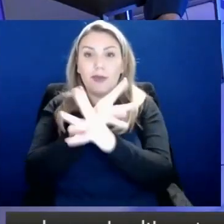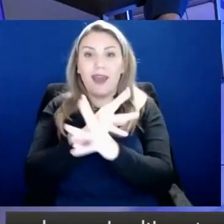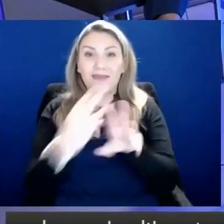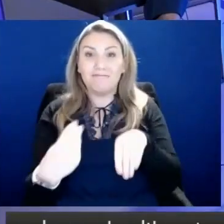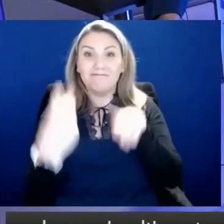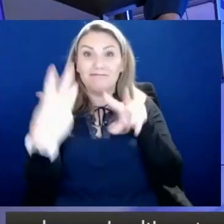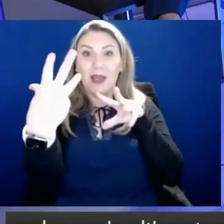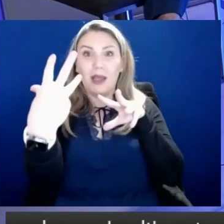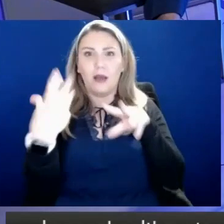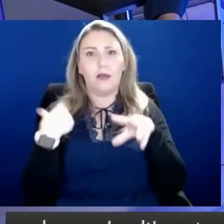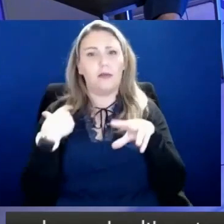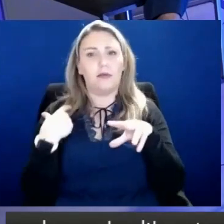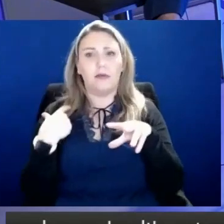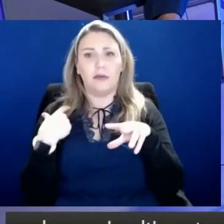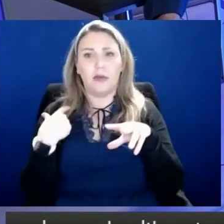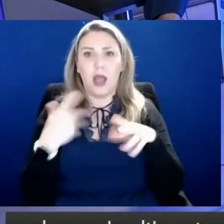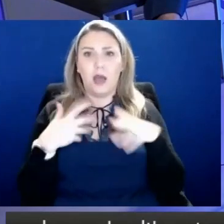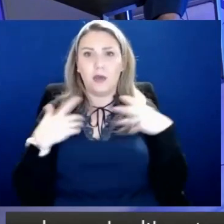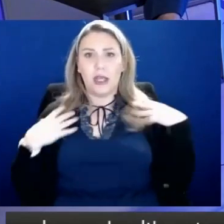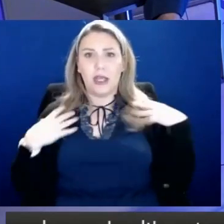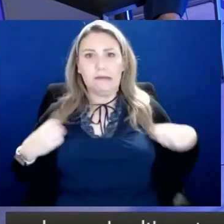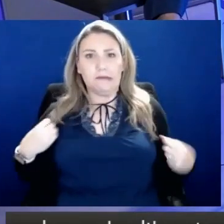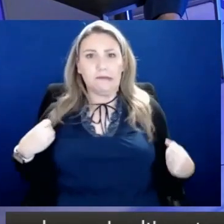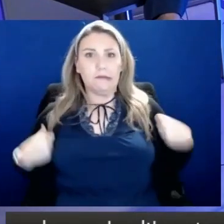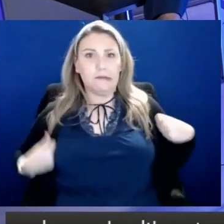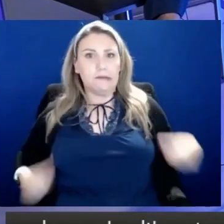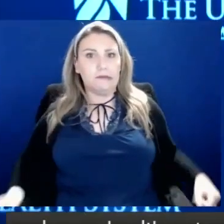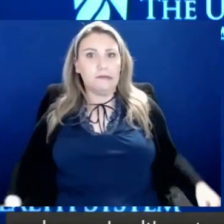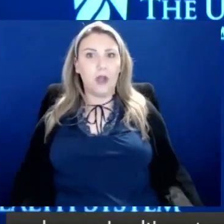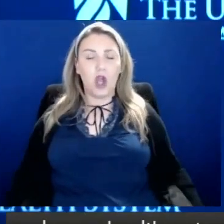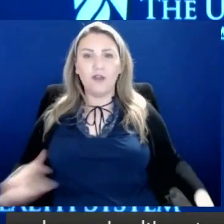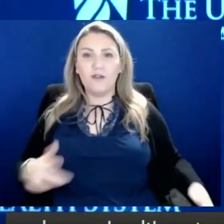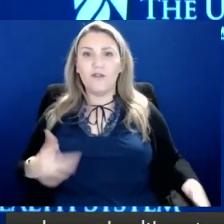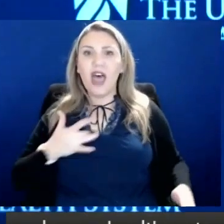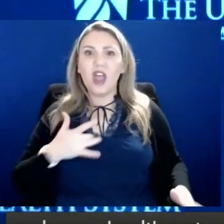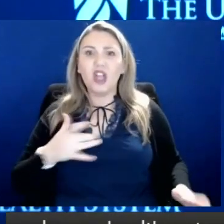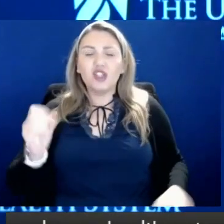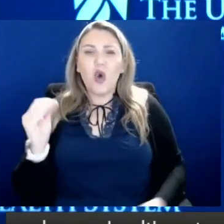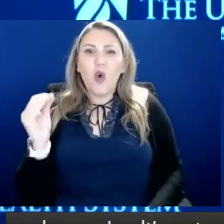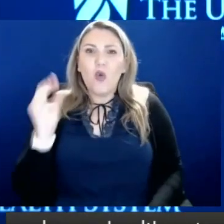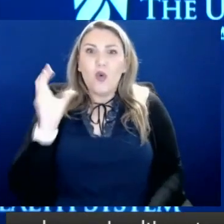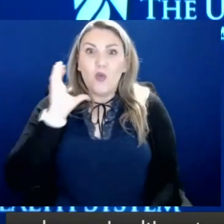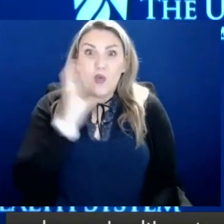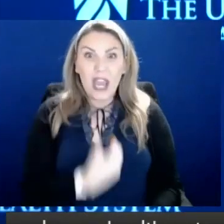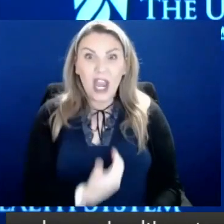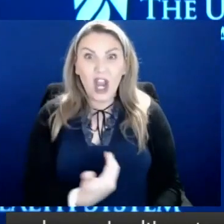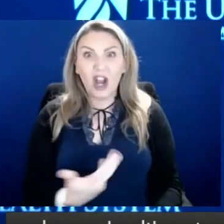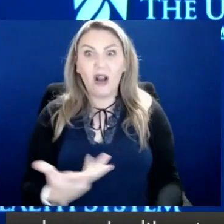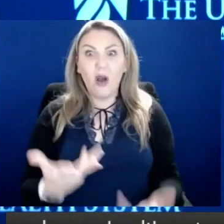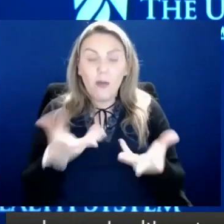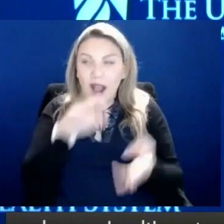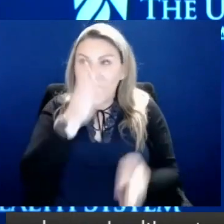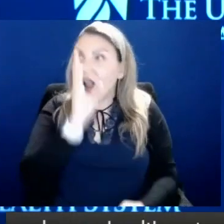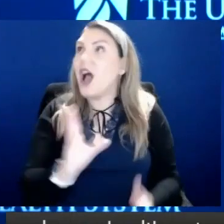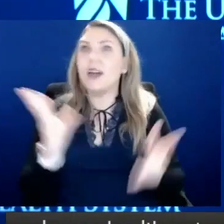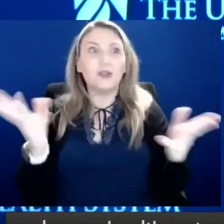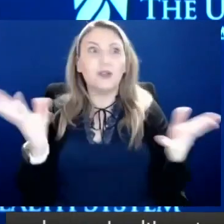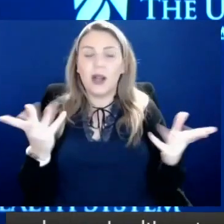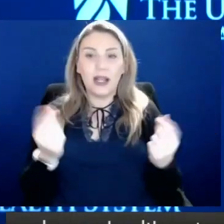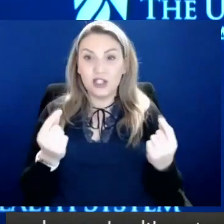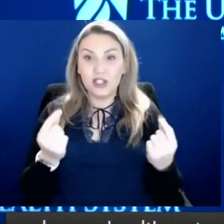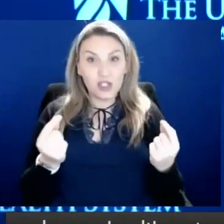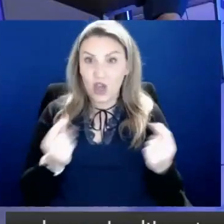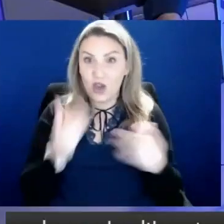and I discreetly I felt so weird, and I felt like, oh my gosh, what else did I